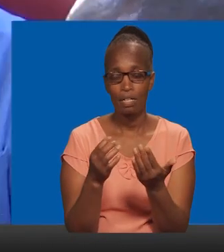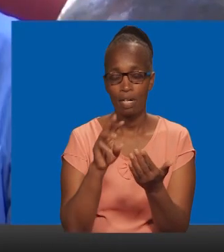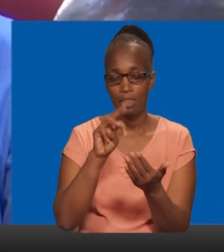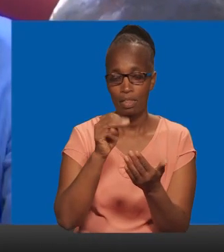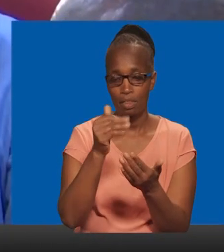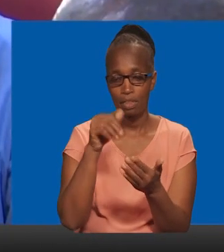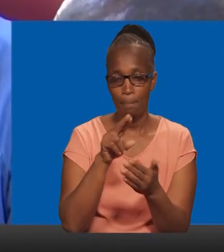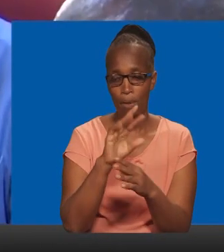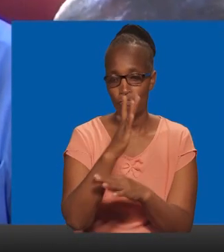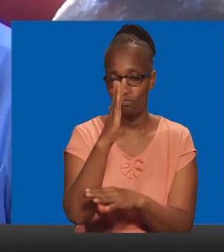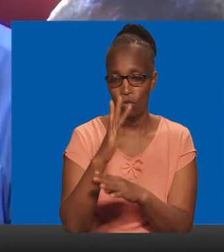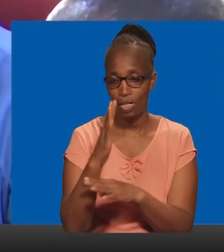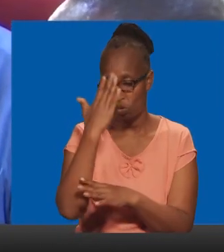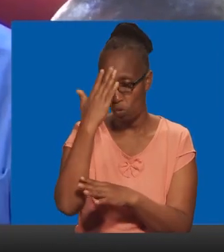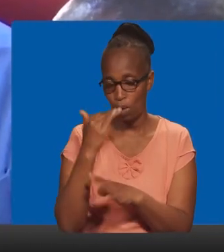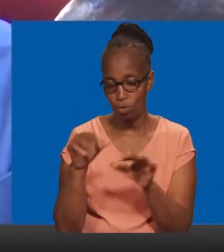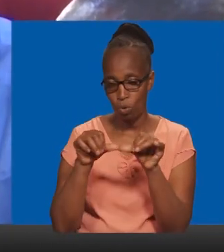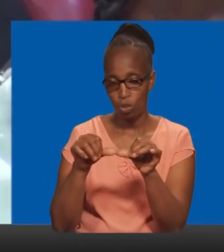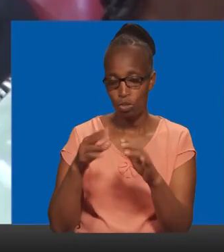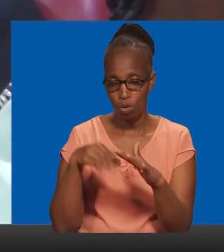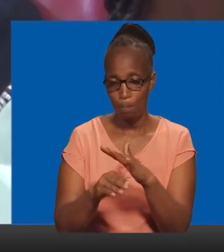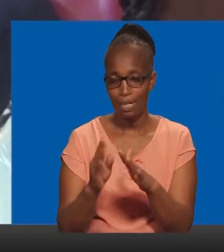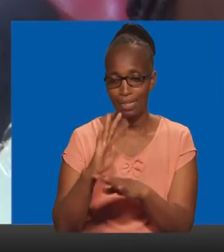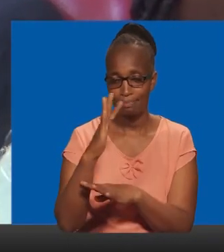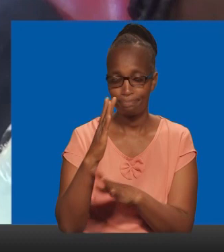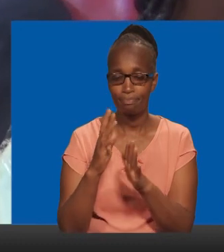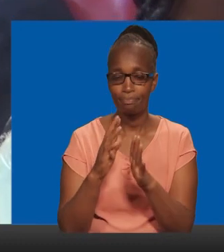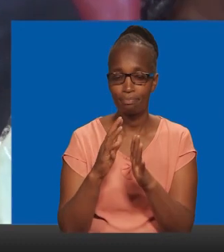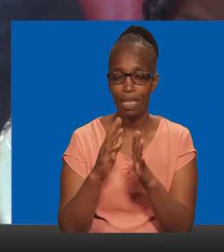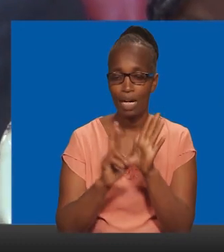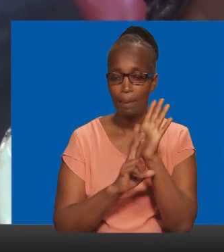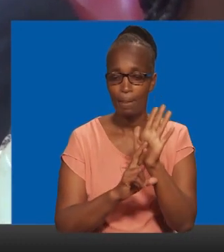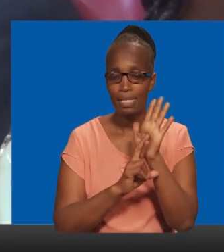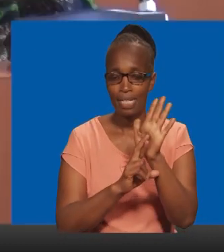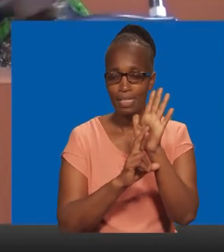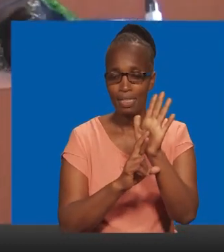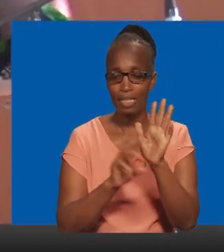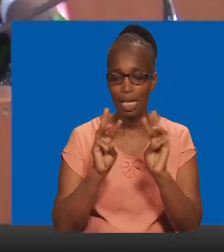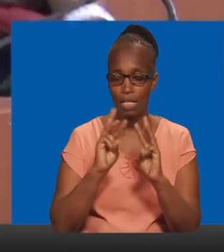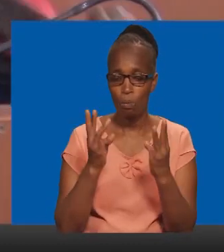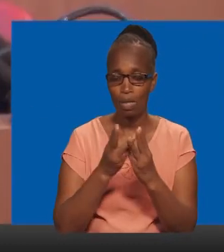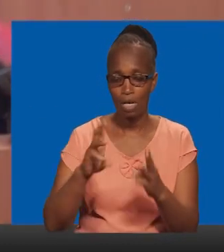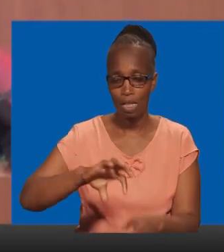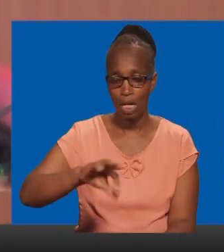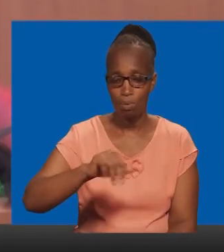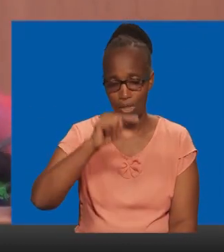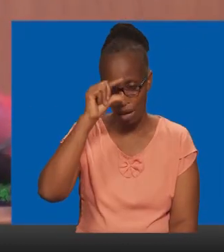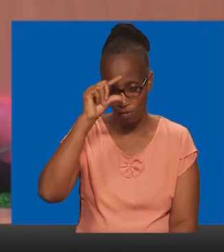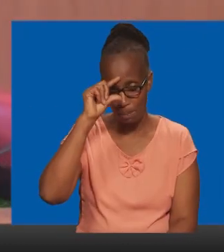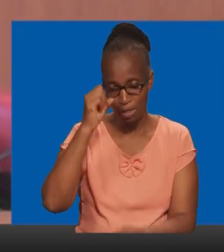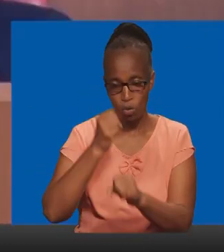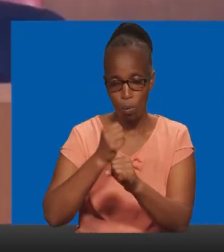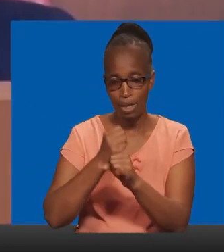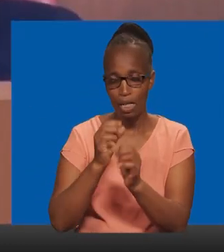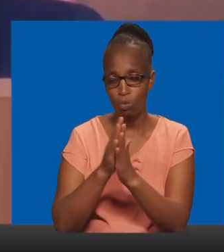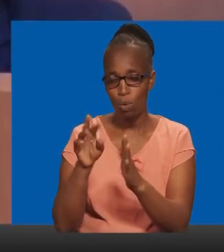trees. Akihutubia wakilishi wadi, Ntuntu alisema serikali ya kaunti inashirikiana na washikadau wengine katika kupanda miti